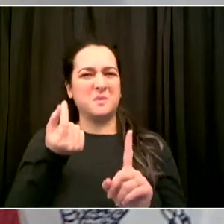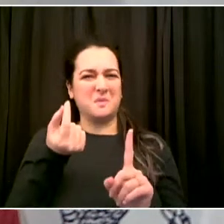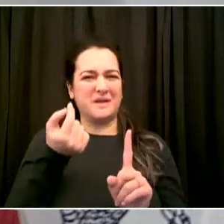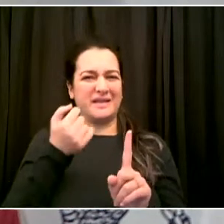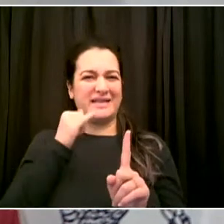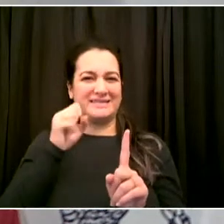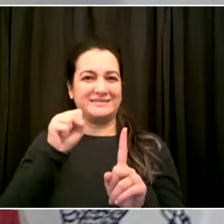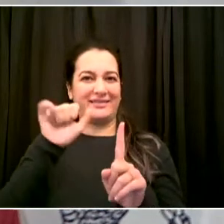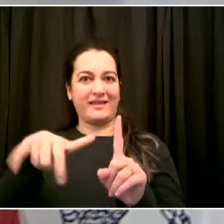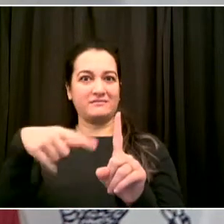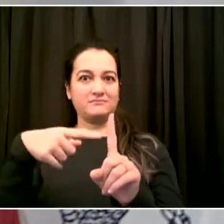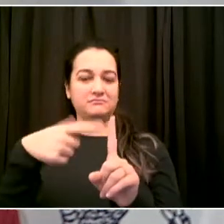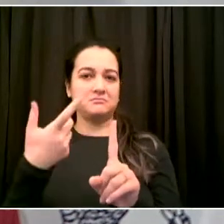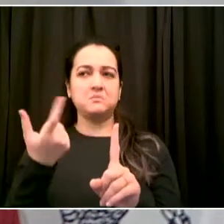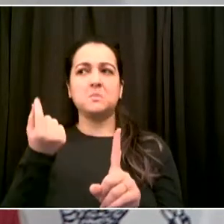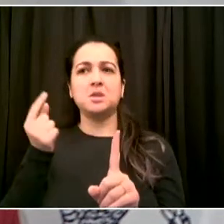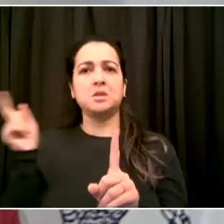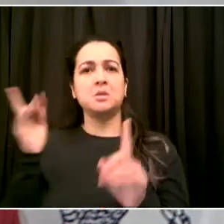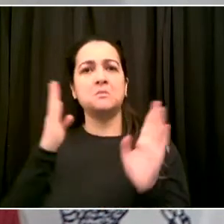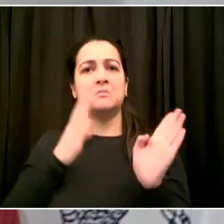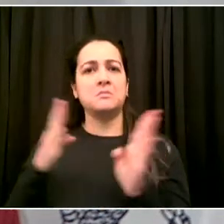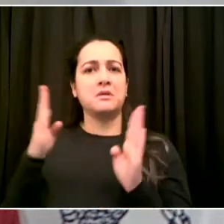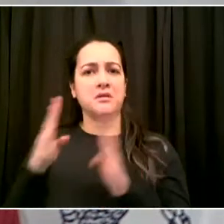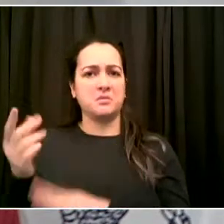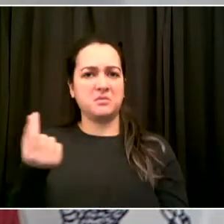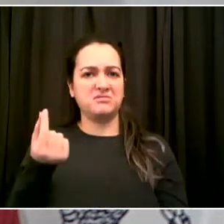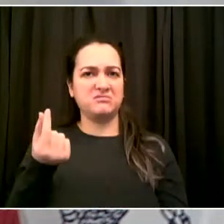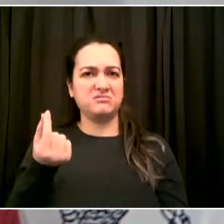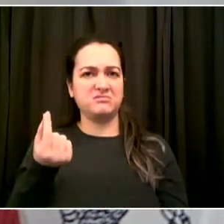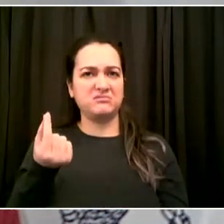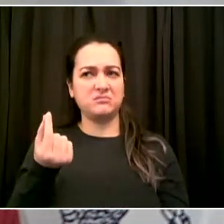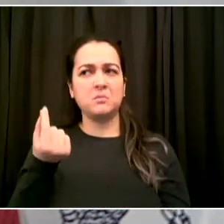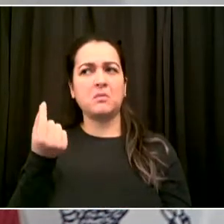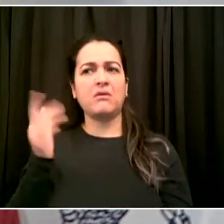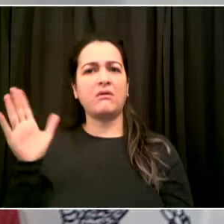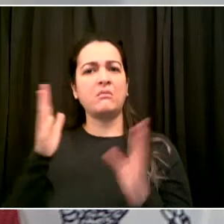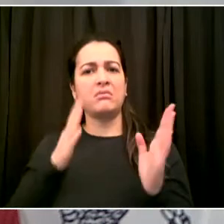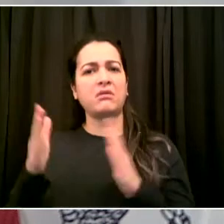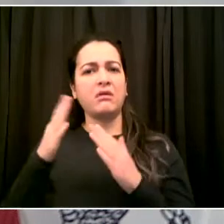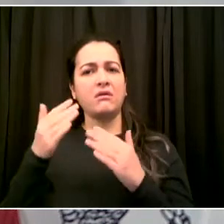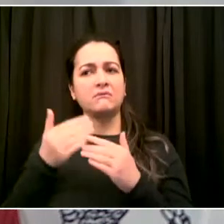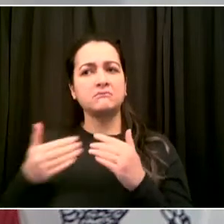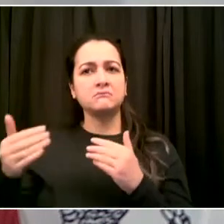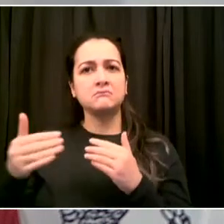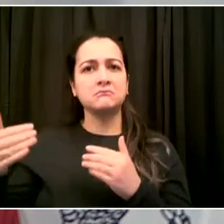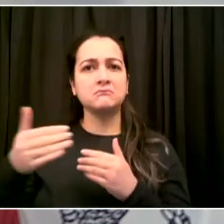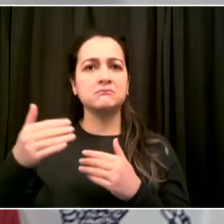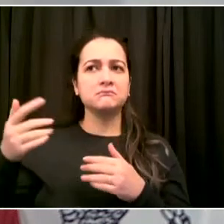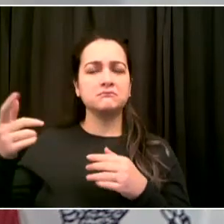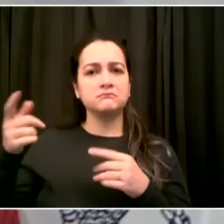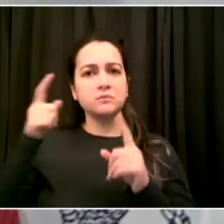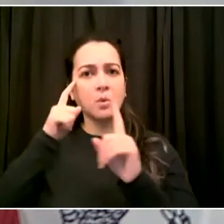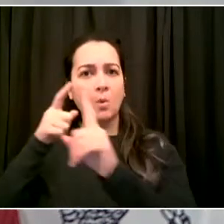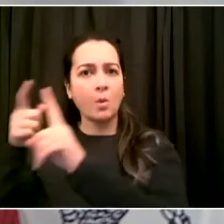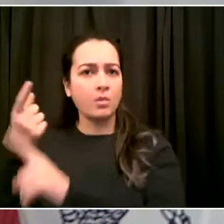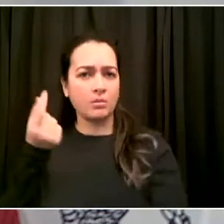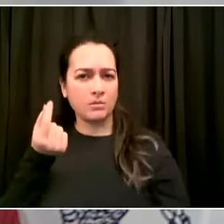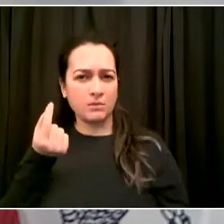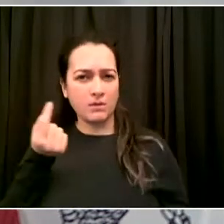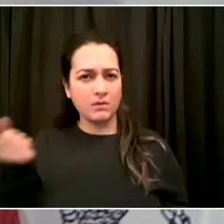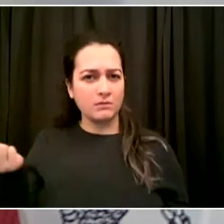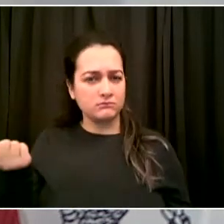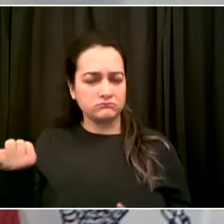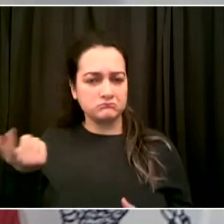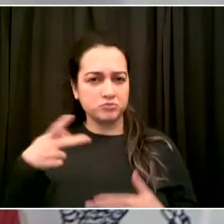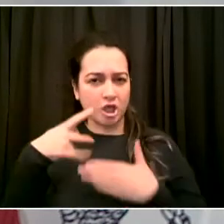she doing now? So Lorraine Grillo will be running a weekly war room starting this week.